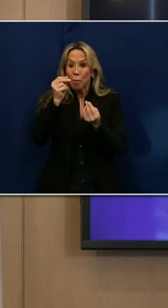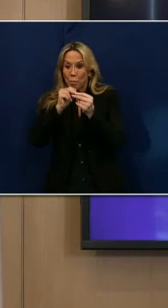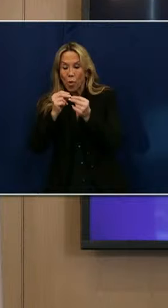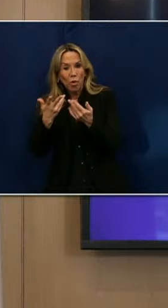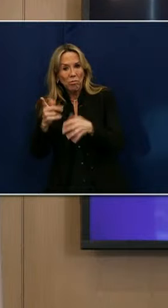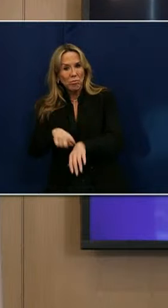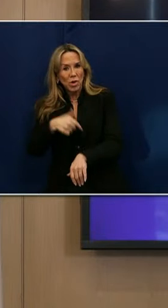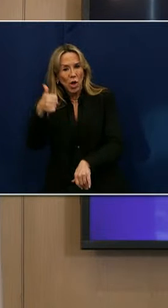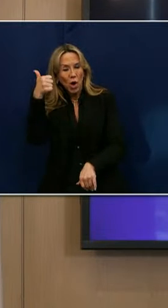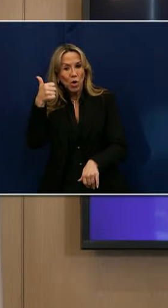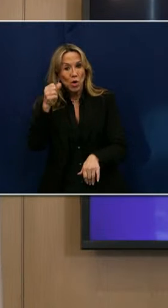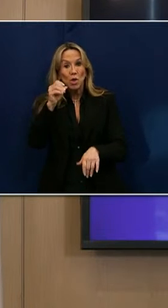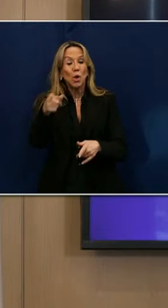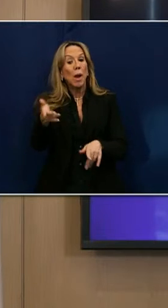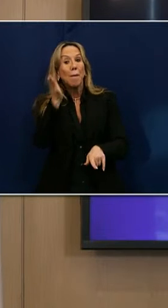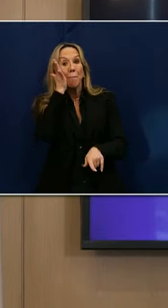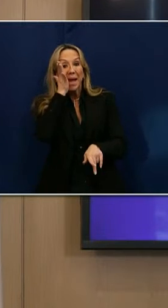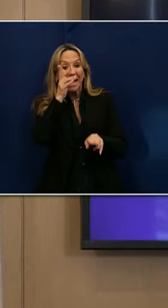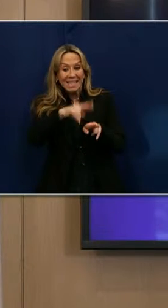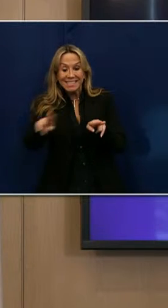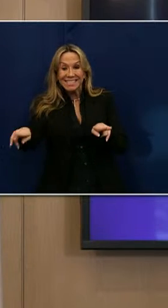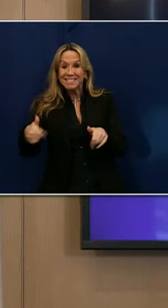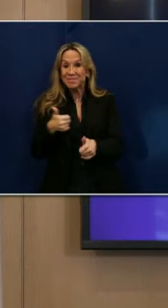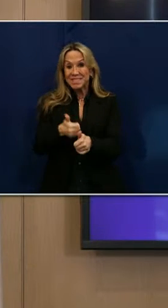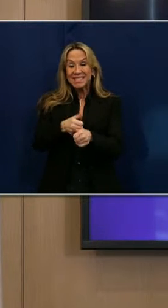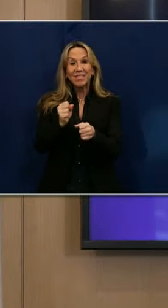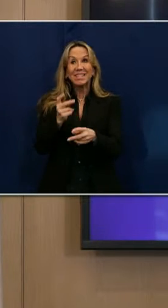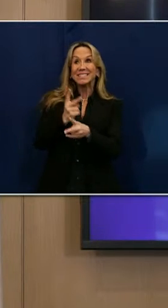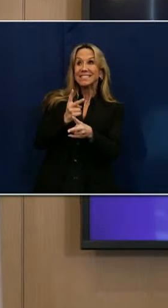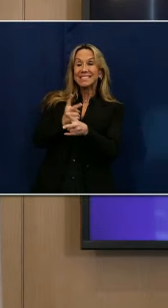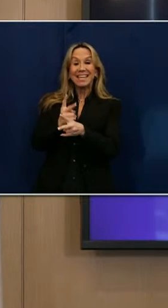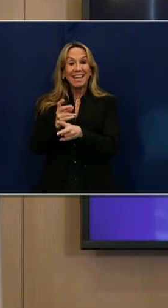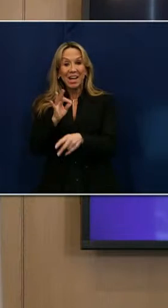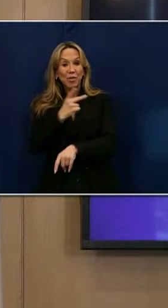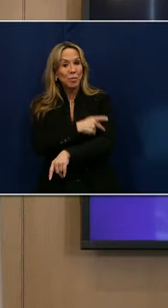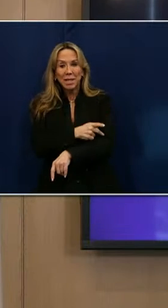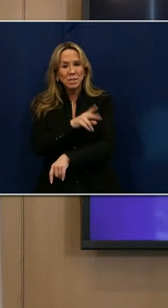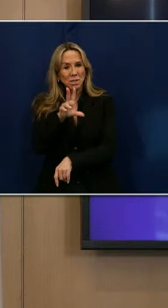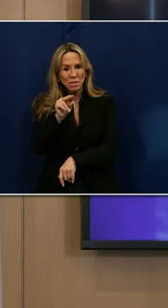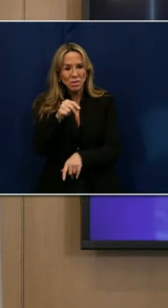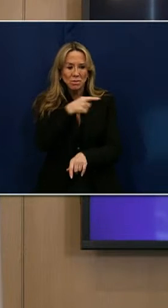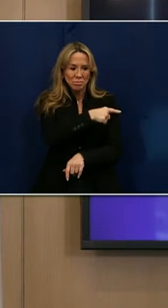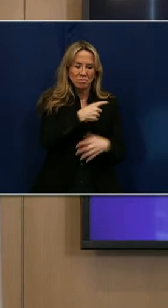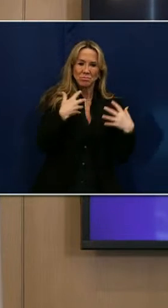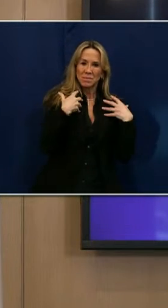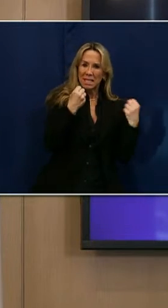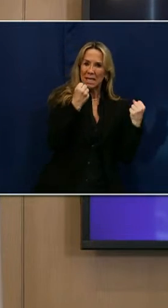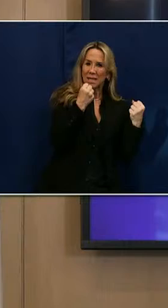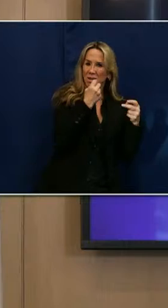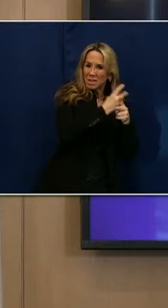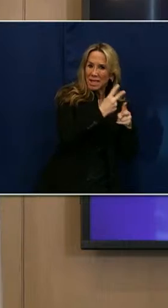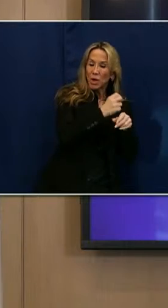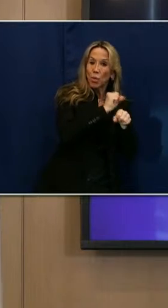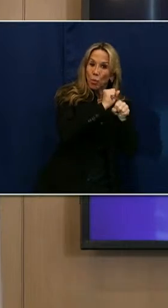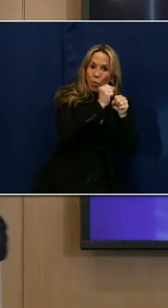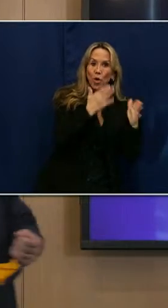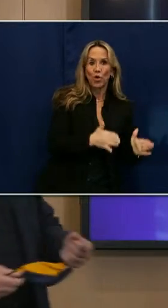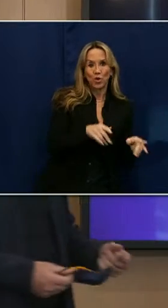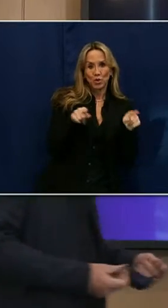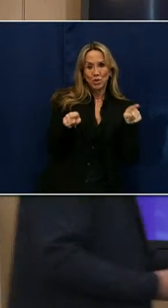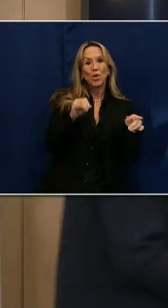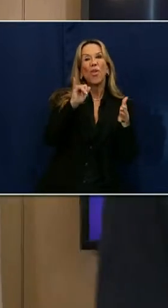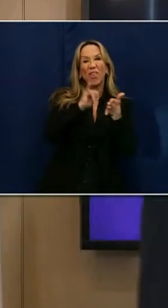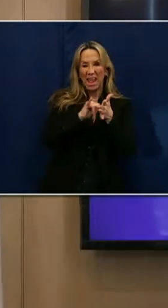back in. The beds don't take care of the patients, the healthcare workers do. So that's the biggest difference between this year and previous years.